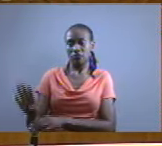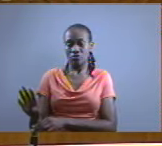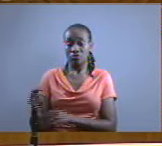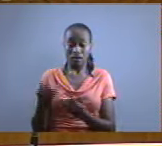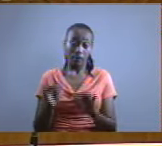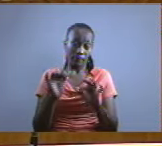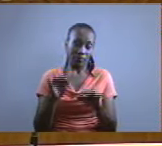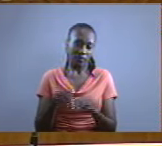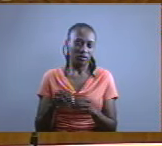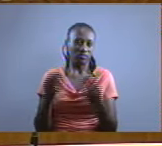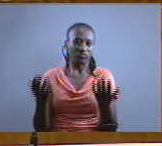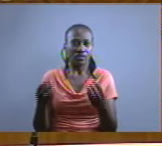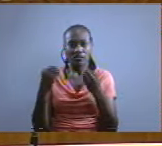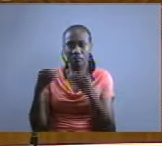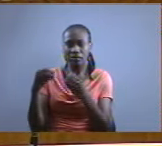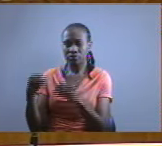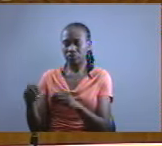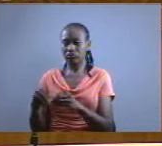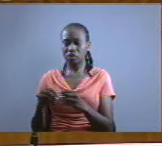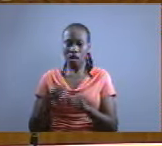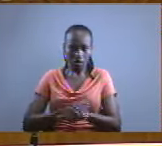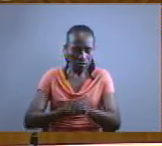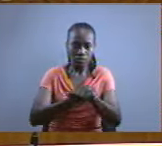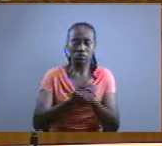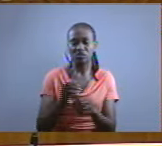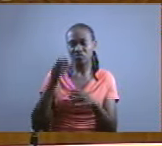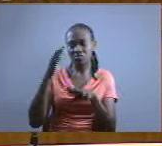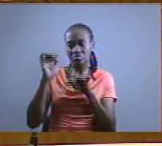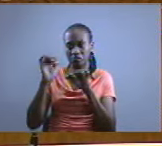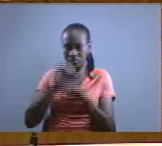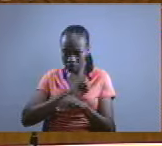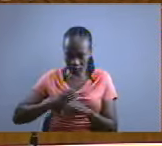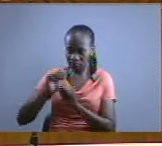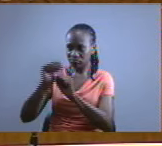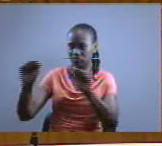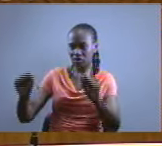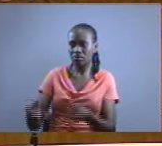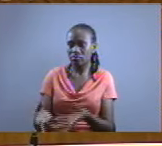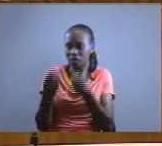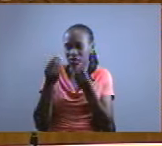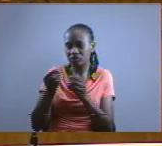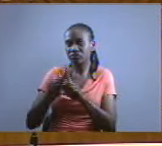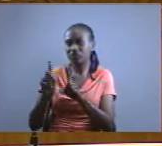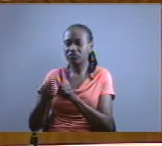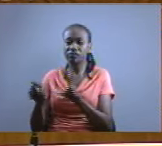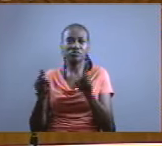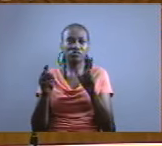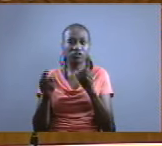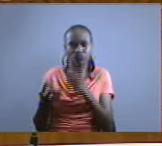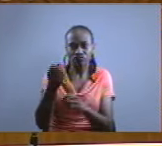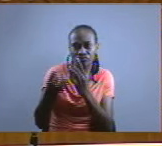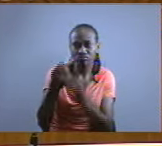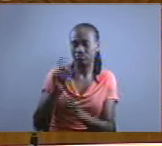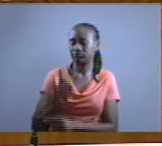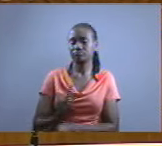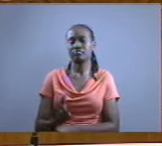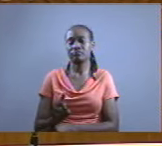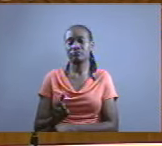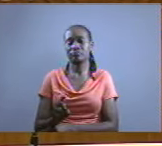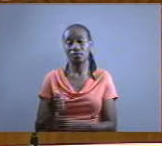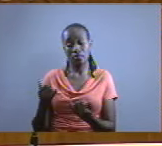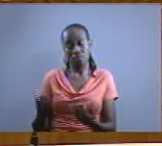not assist employers to achieve their AA targets and goals at the expense of designated South Africans. Honorable